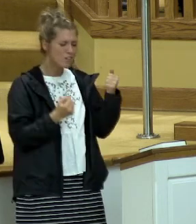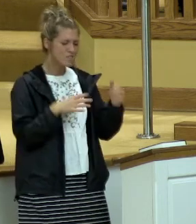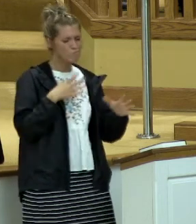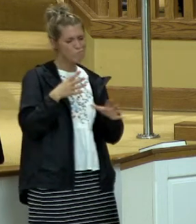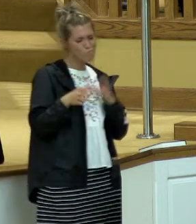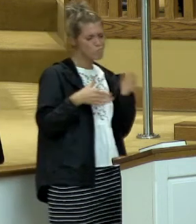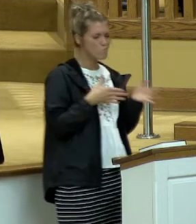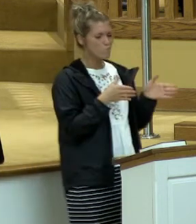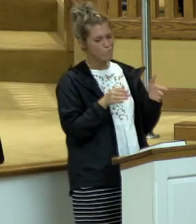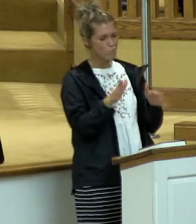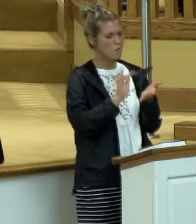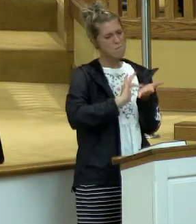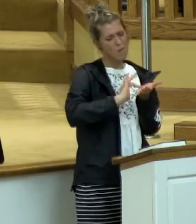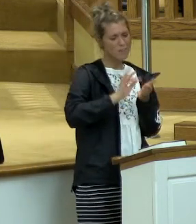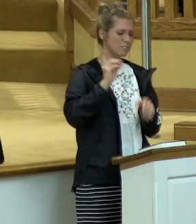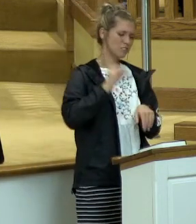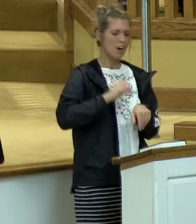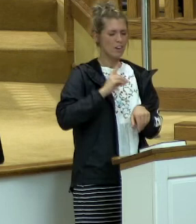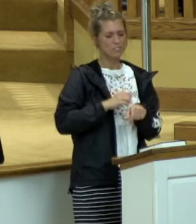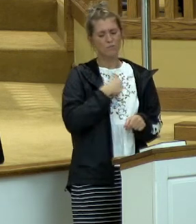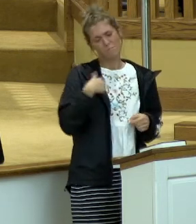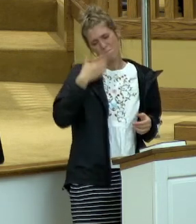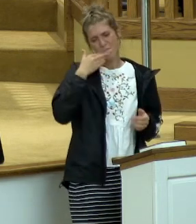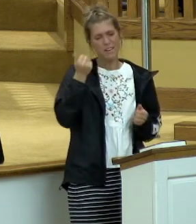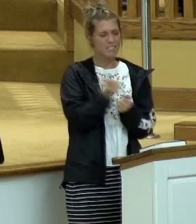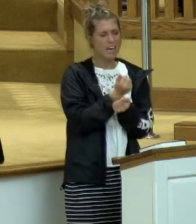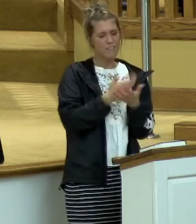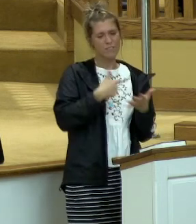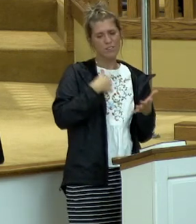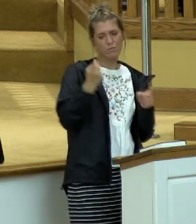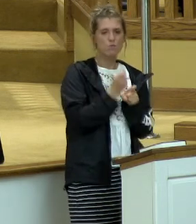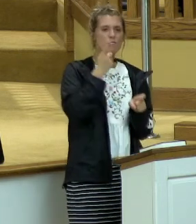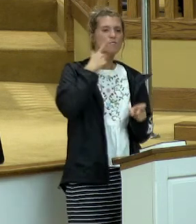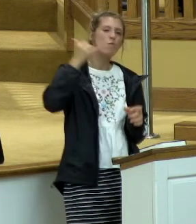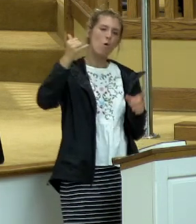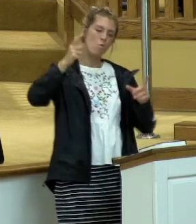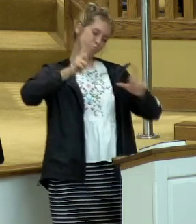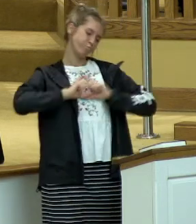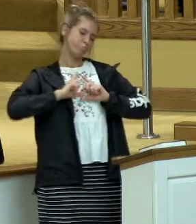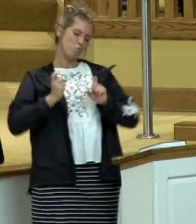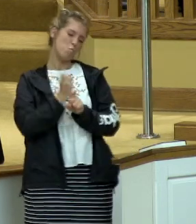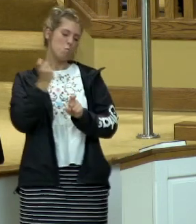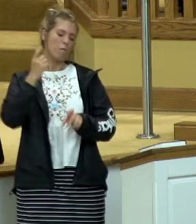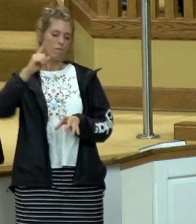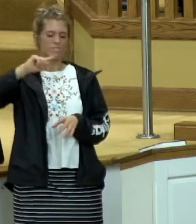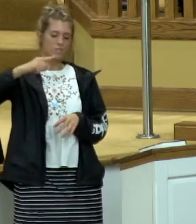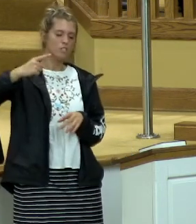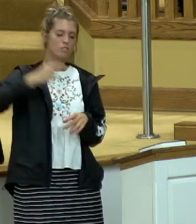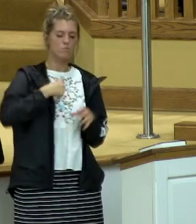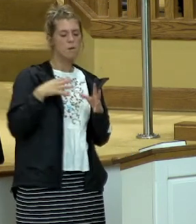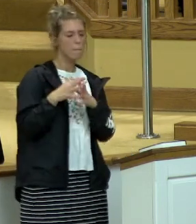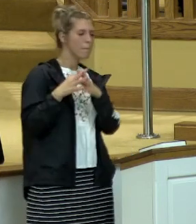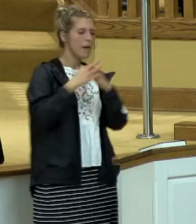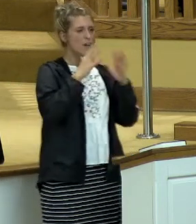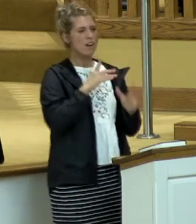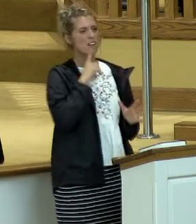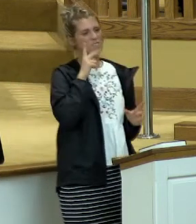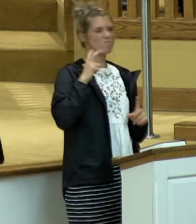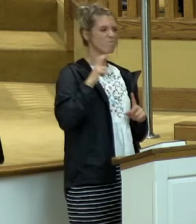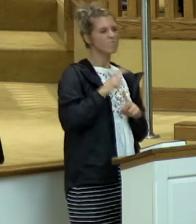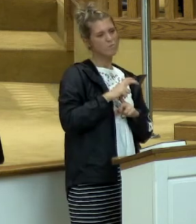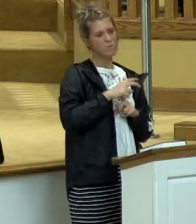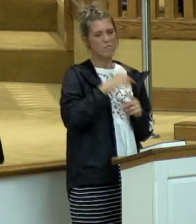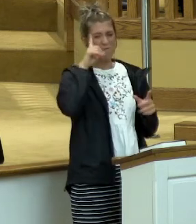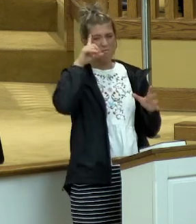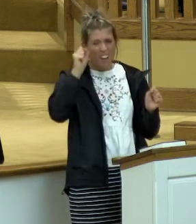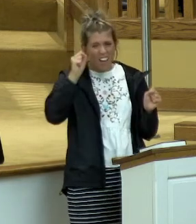best roads, and the best medical care. And we're the best at everything. We win the most gold medals. We're in the Olympics. We are just, America's the bomb.